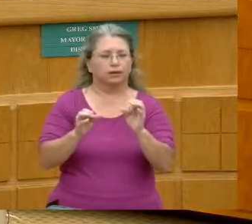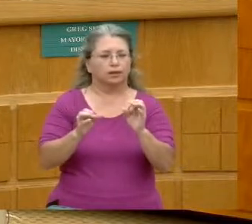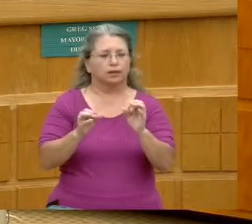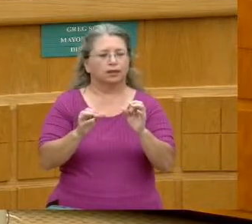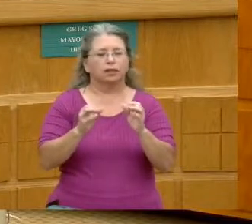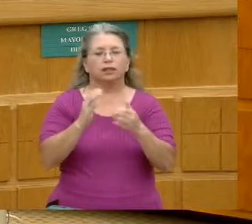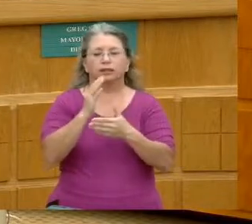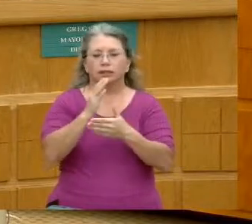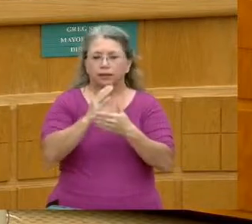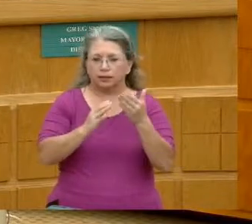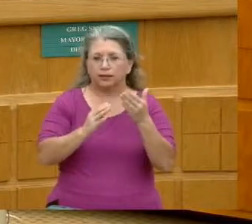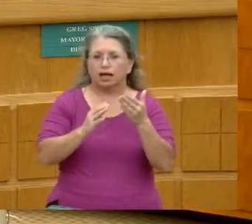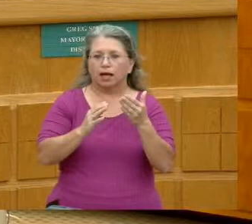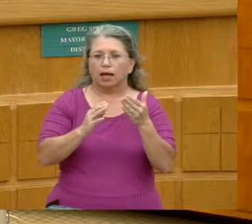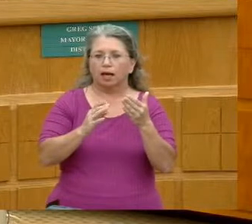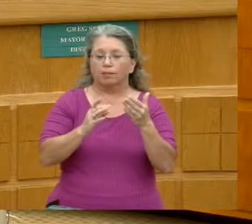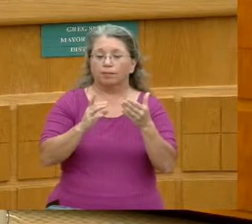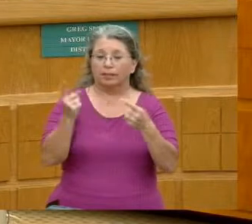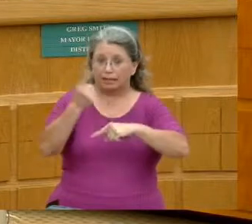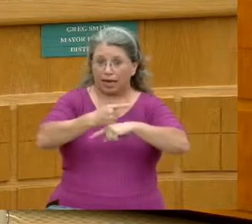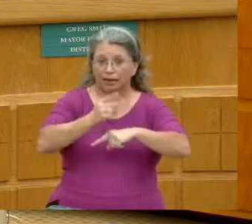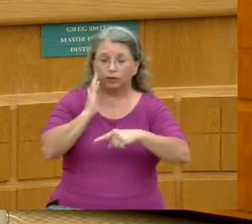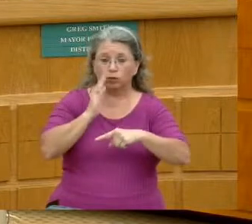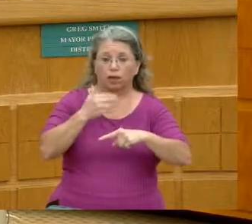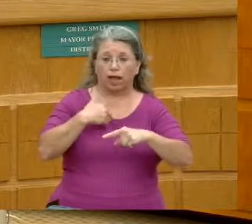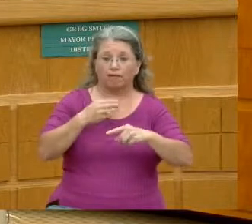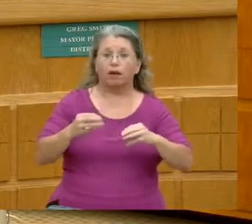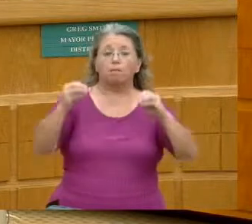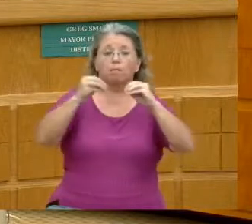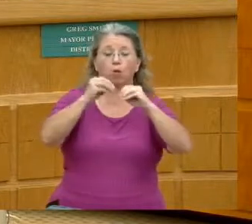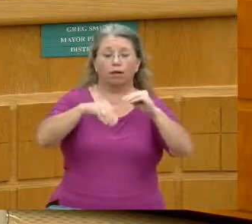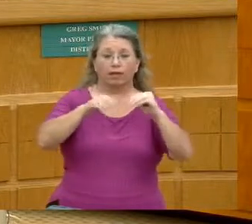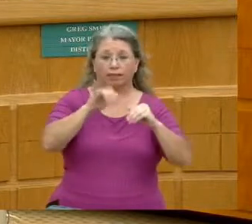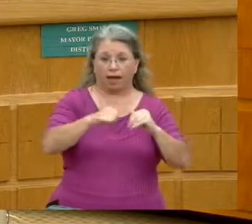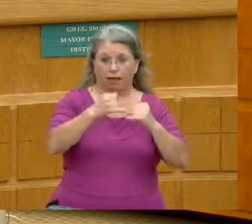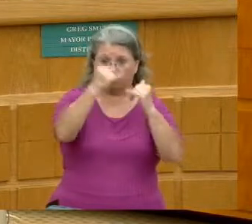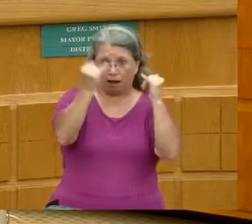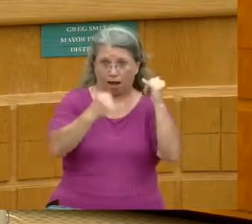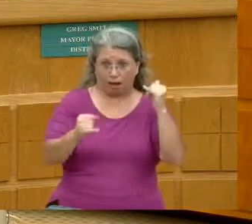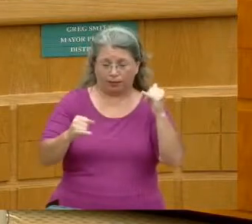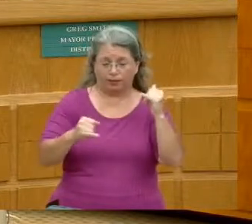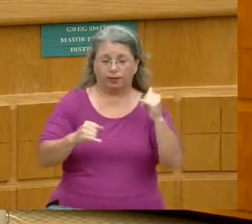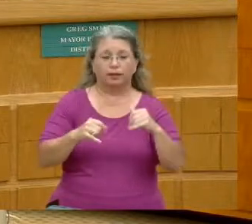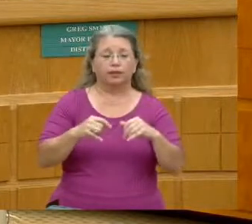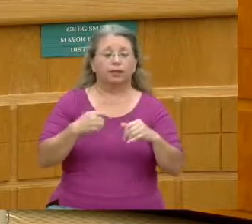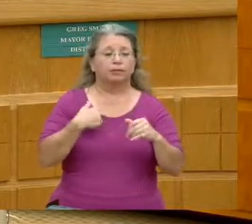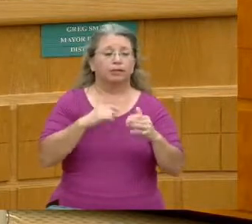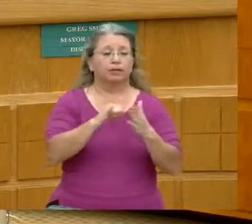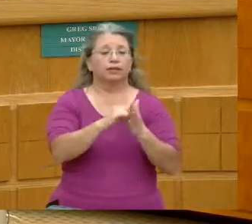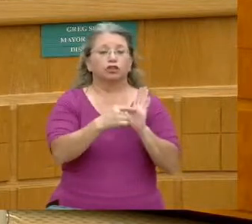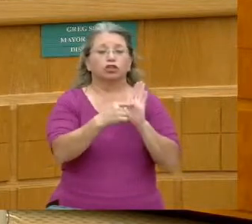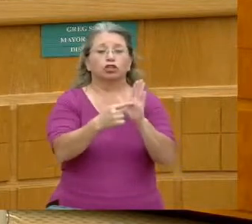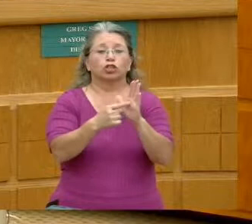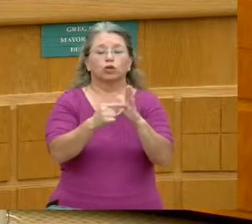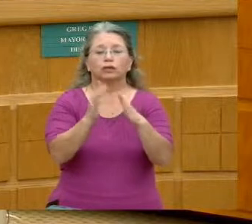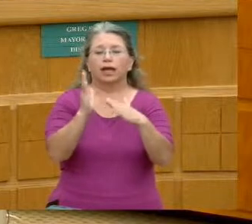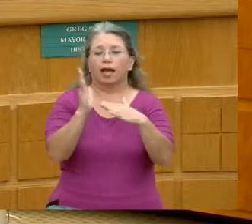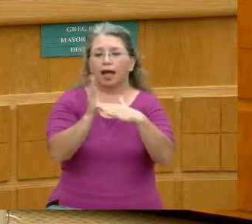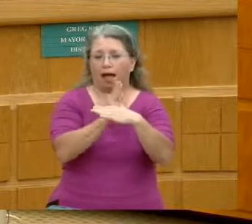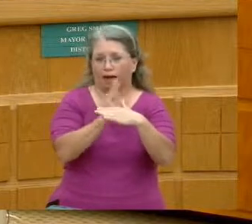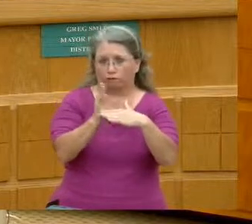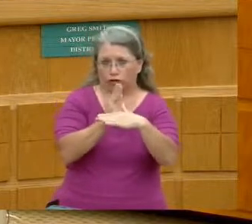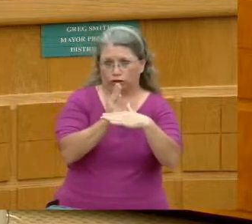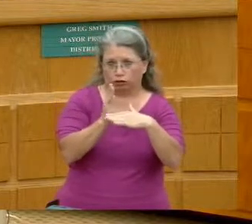the line or lower than the line. What the line represents is essentially a moving average, a little bit more sophisticated than a moving average